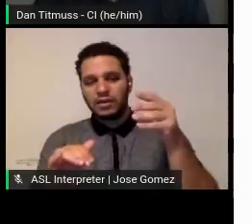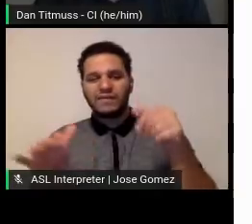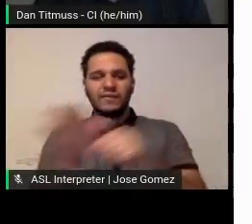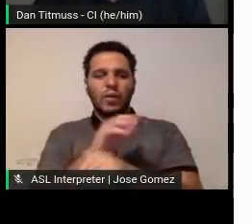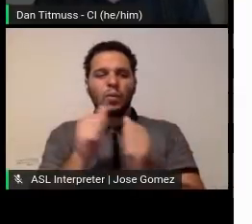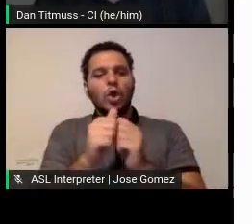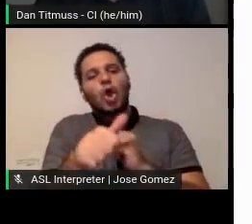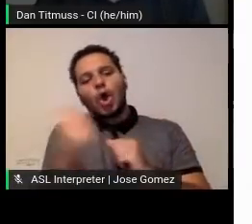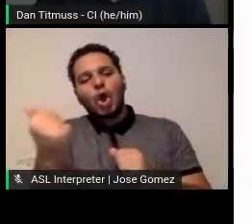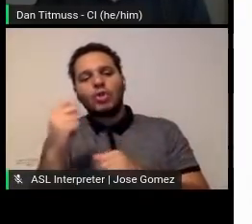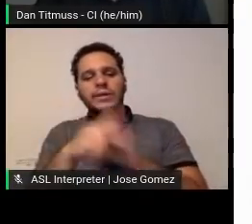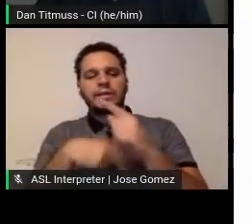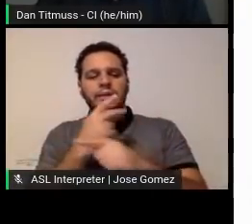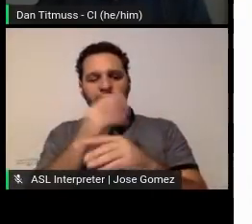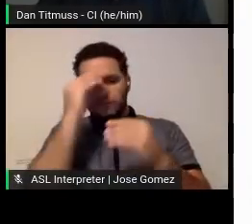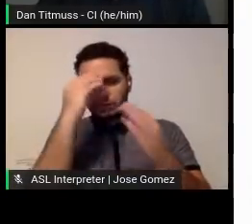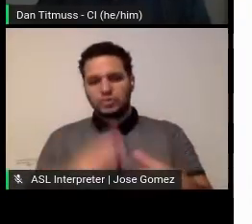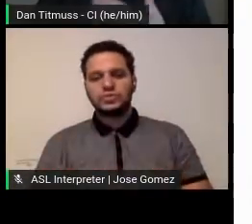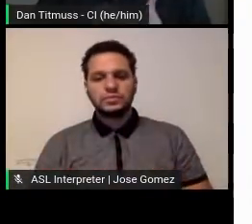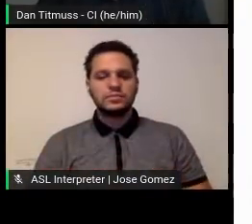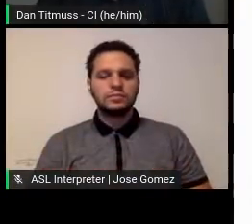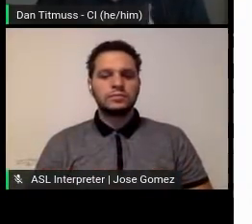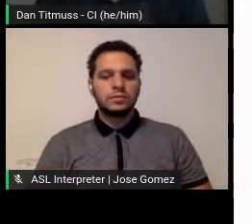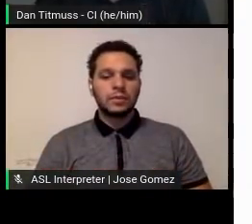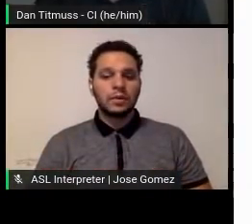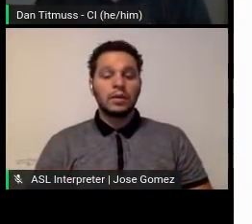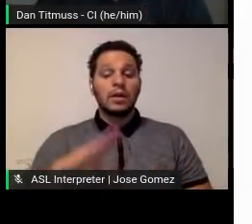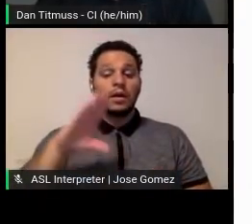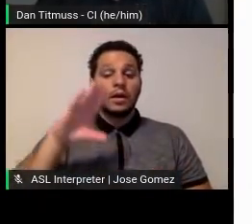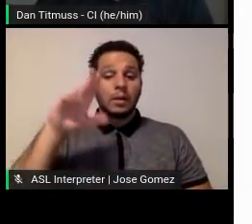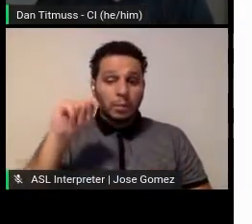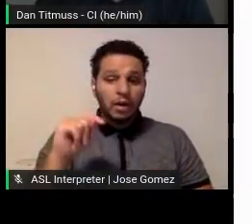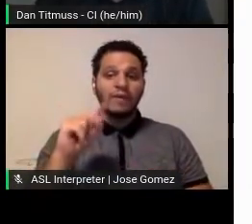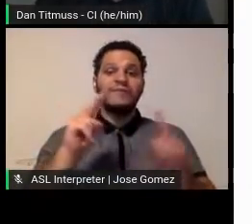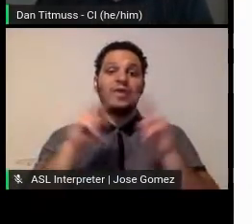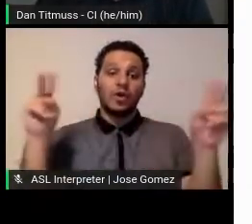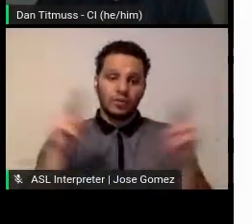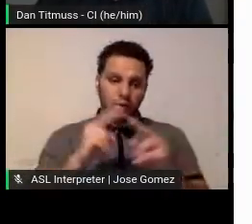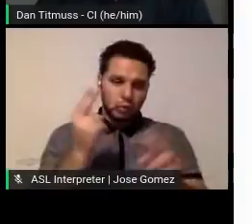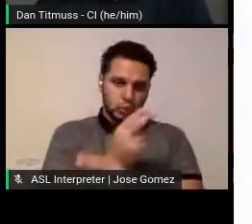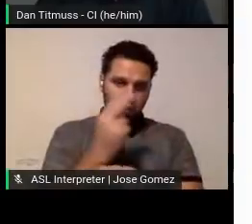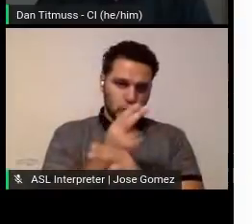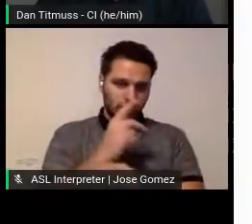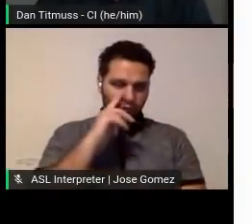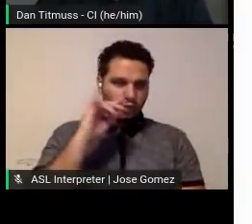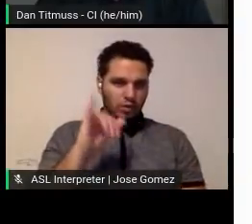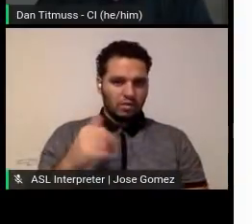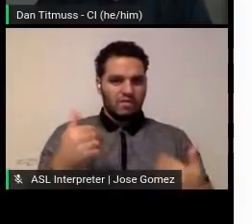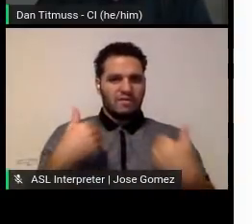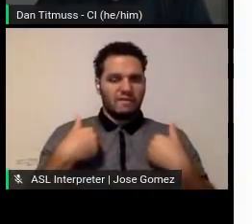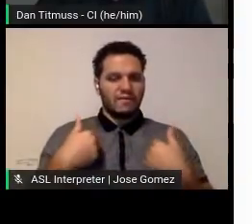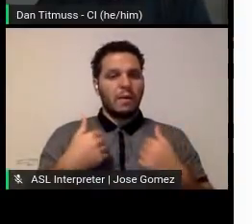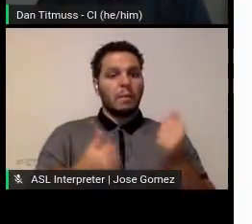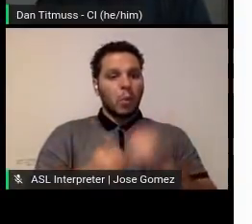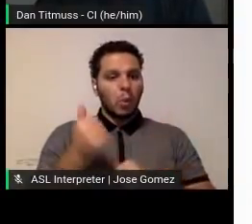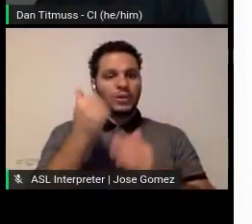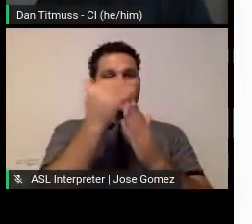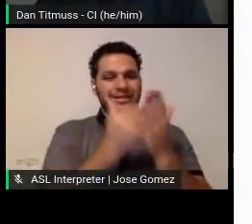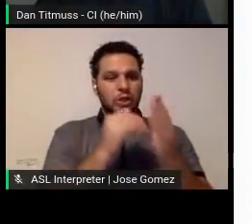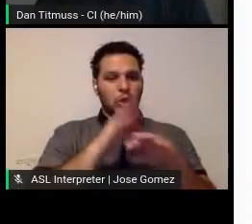other information. But still very, very useful to have, and it will appear on most listings on a SERP.